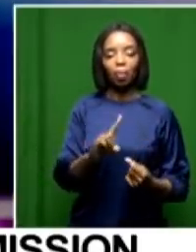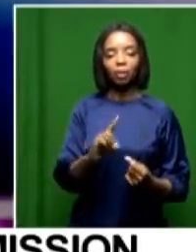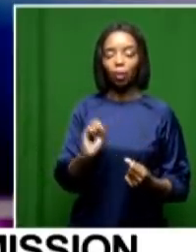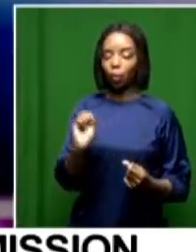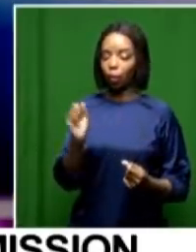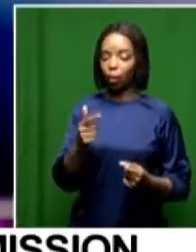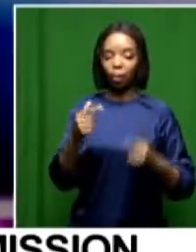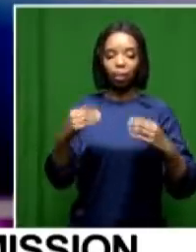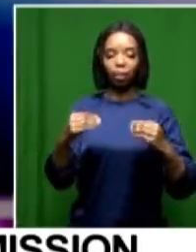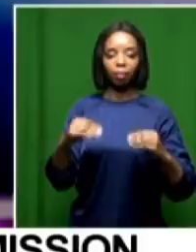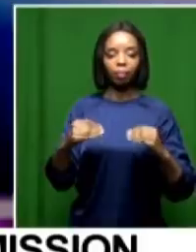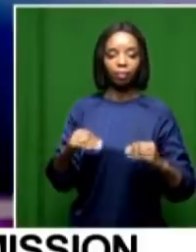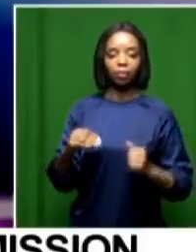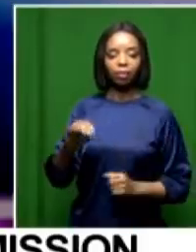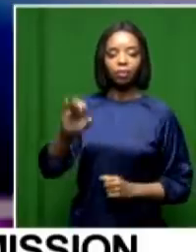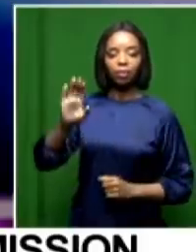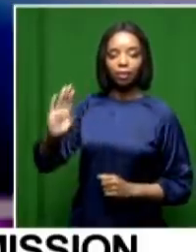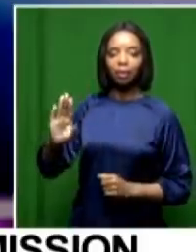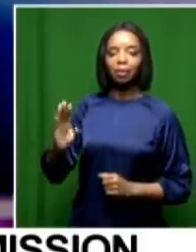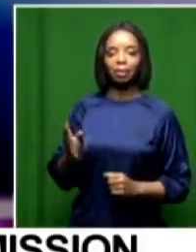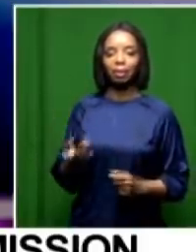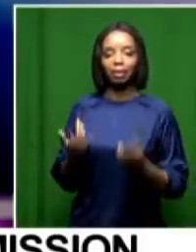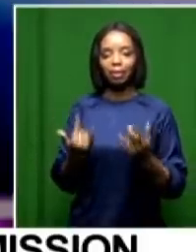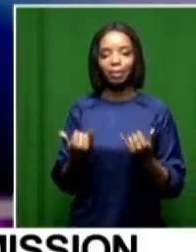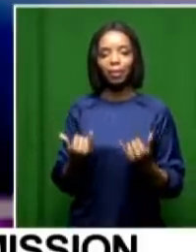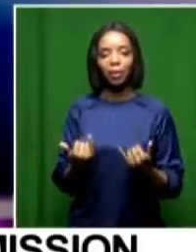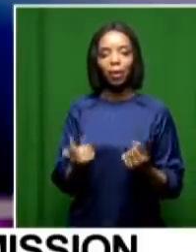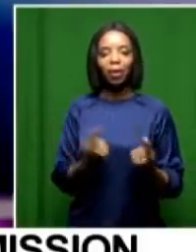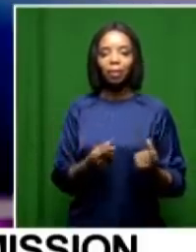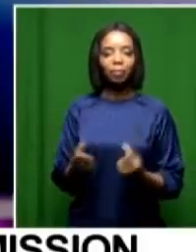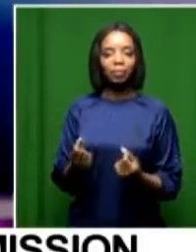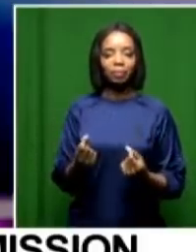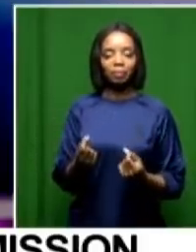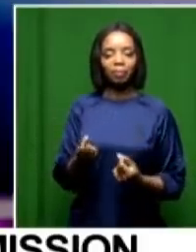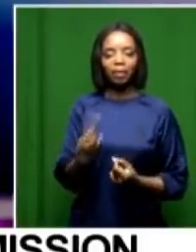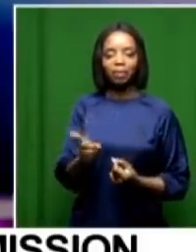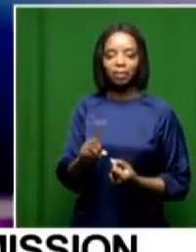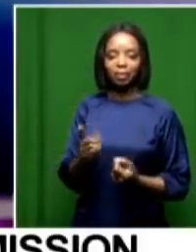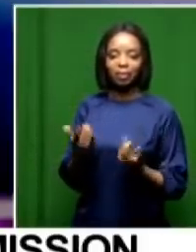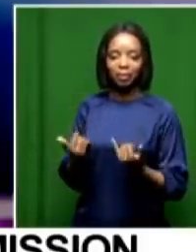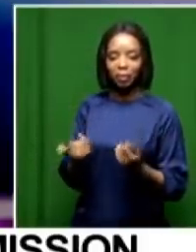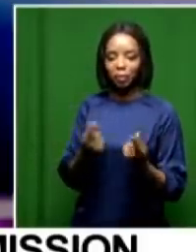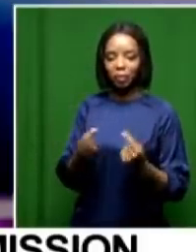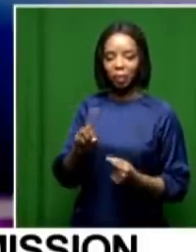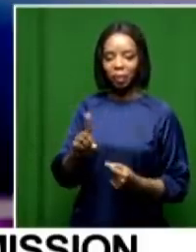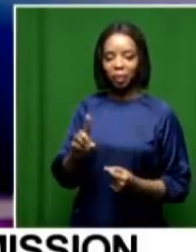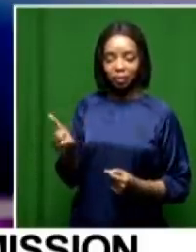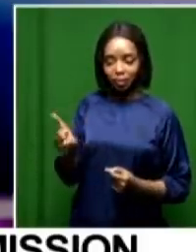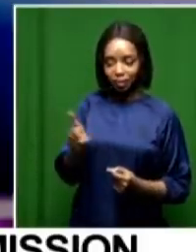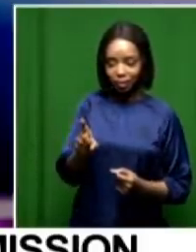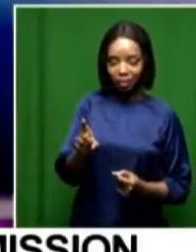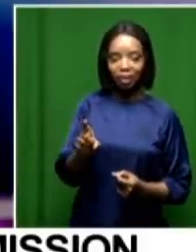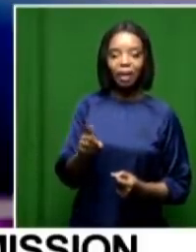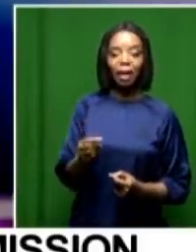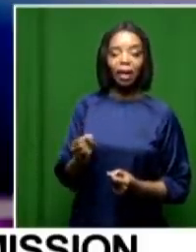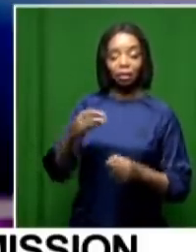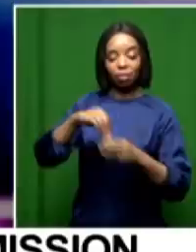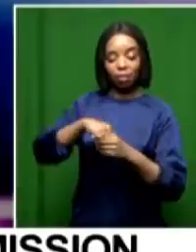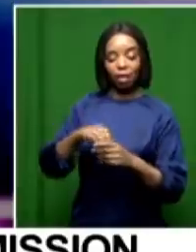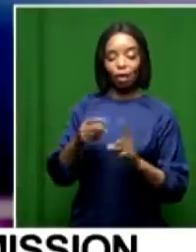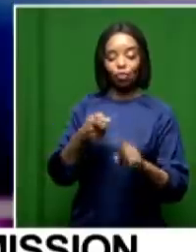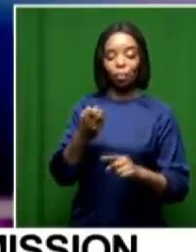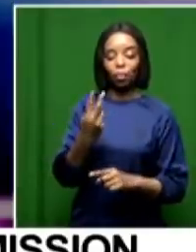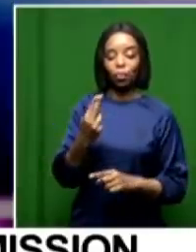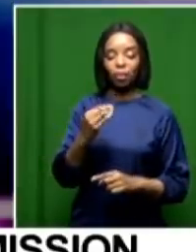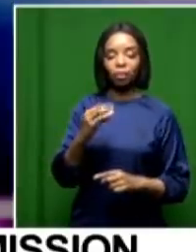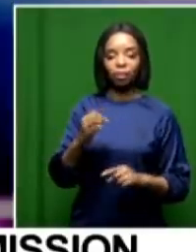Glencore's business dealings through their intermediaries or subsidiaries here in South Africa. And that investigation must look at their banking transactions since